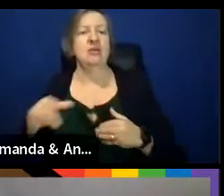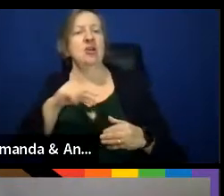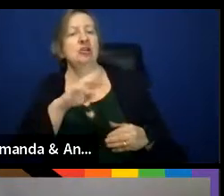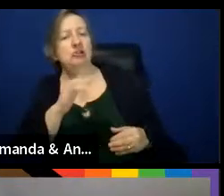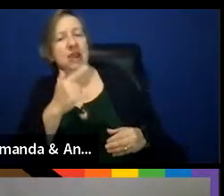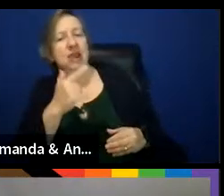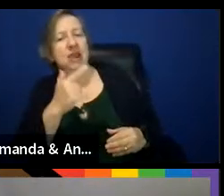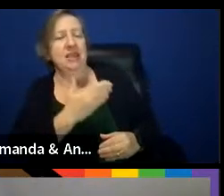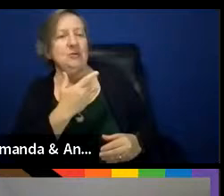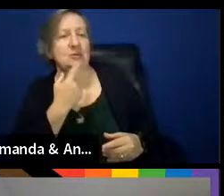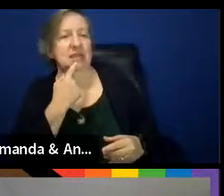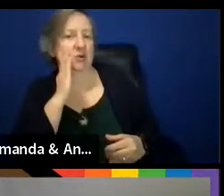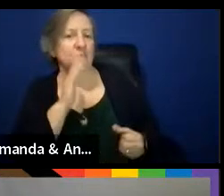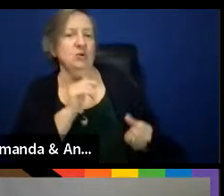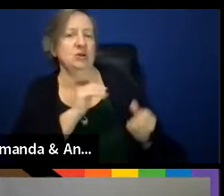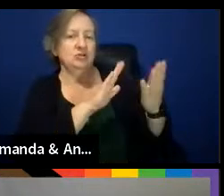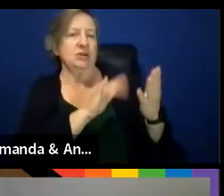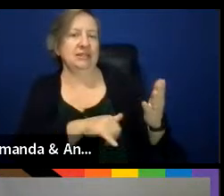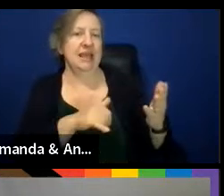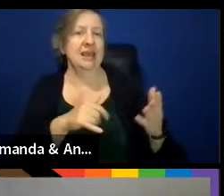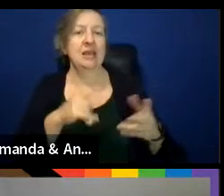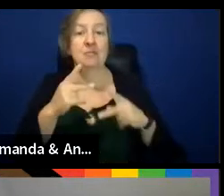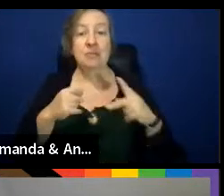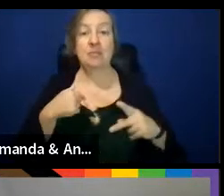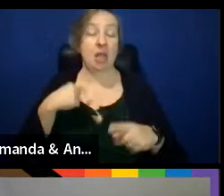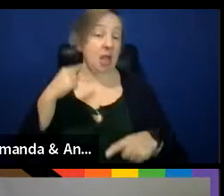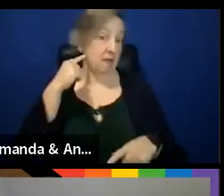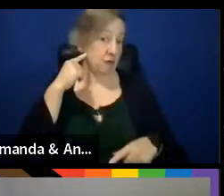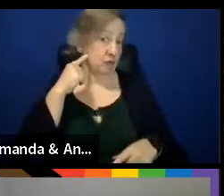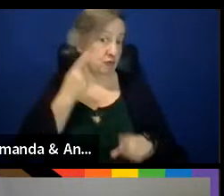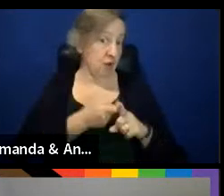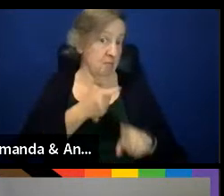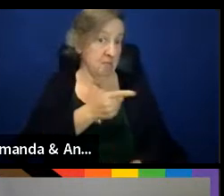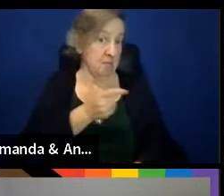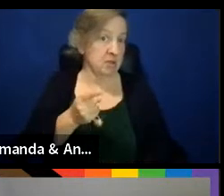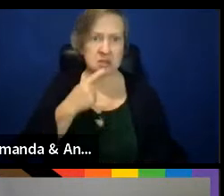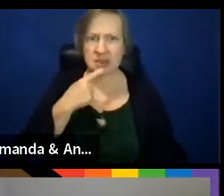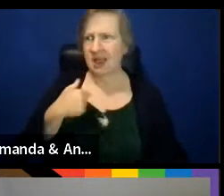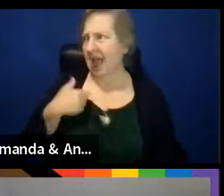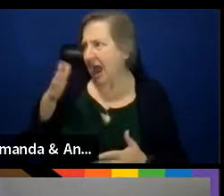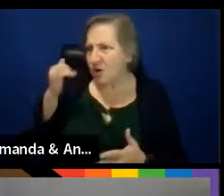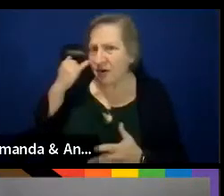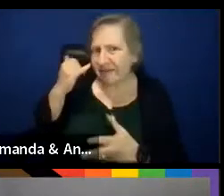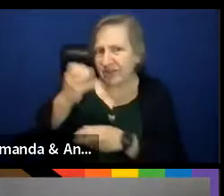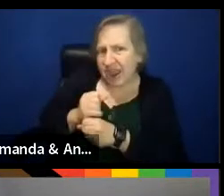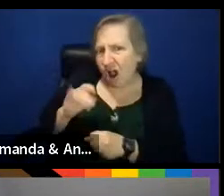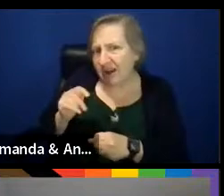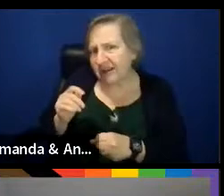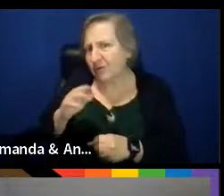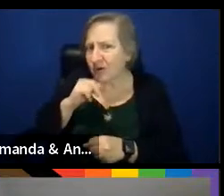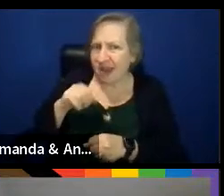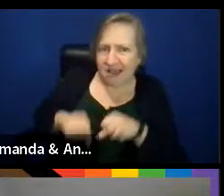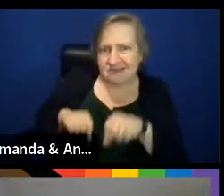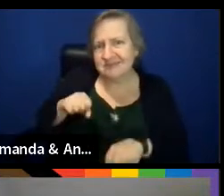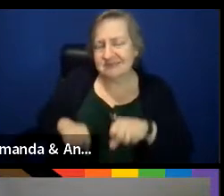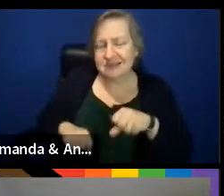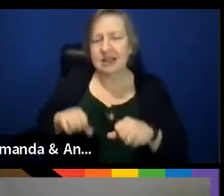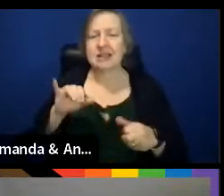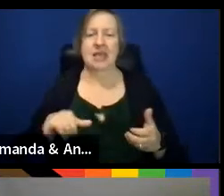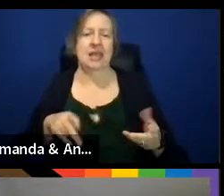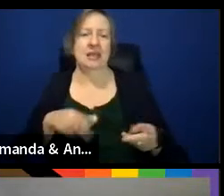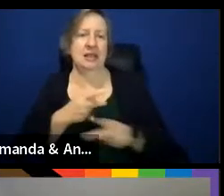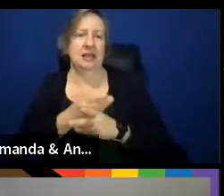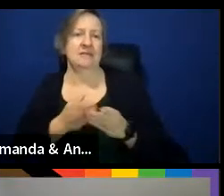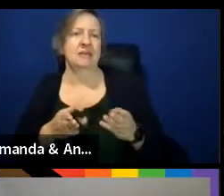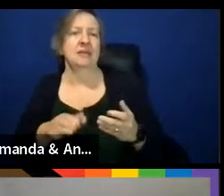you would address that, because I have heard from people too saying like, I just don't know if they got it or not, that kind of thing. I had